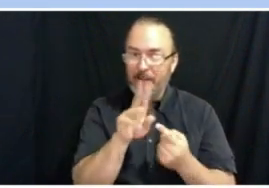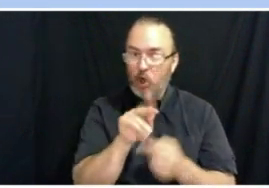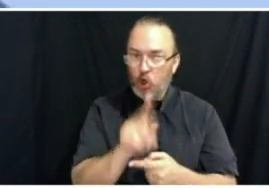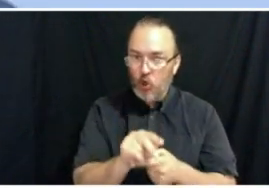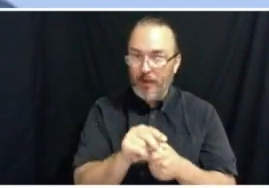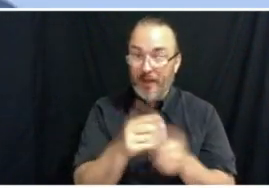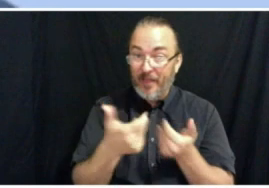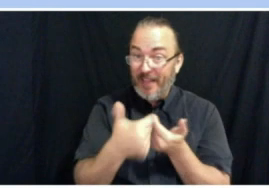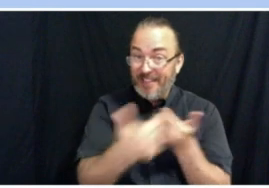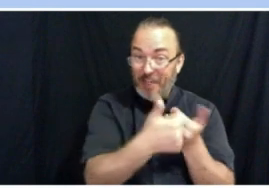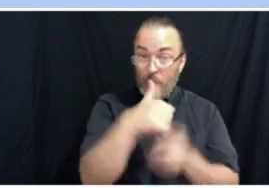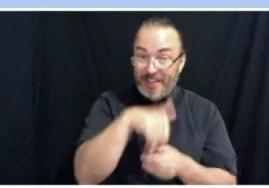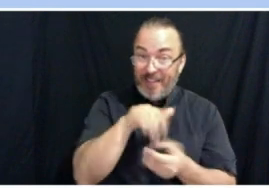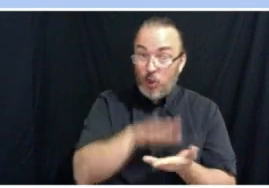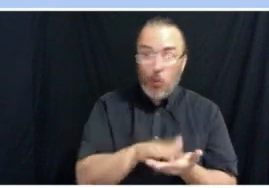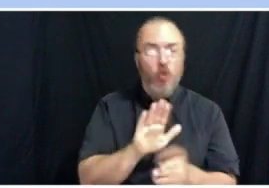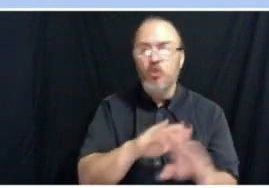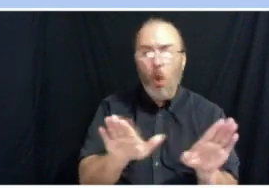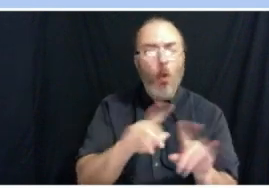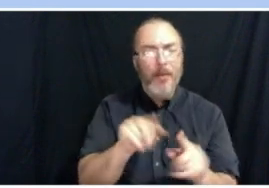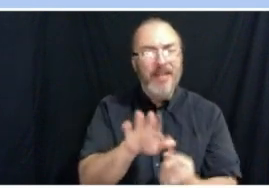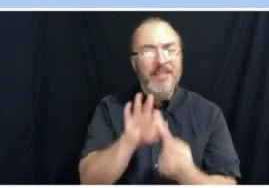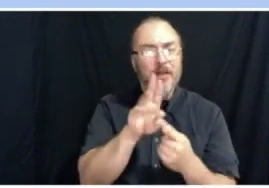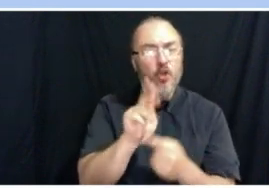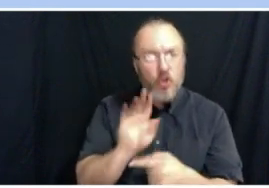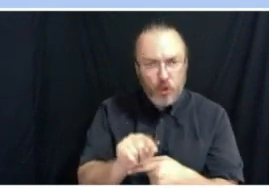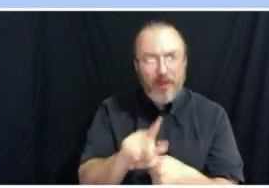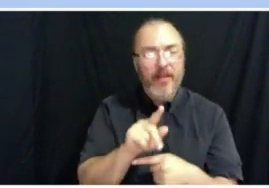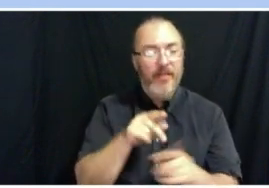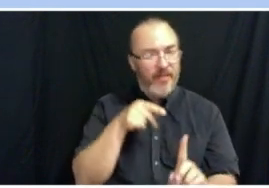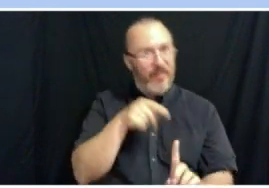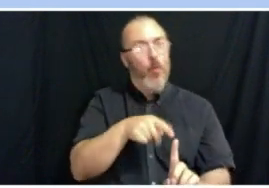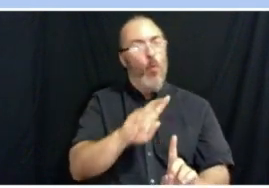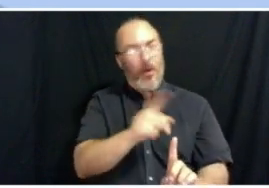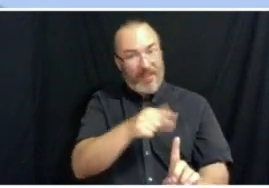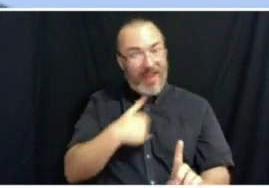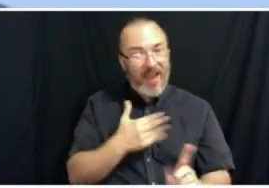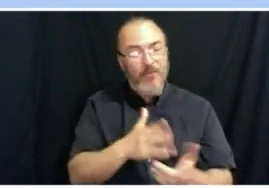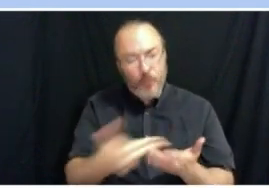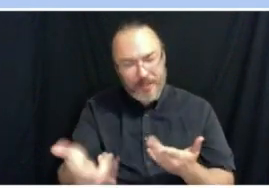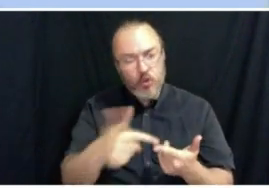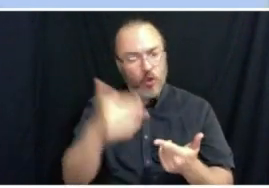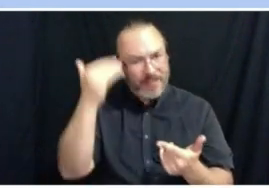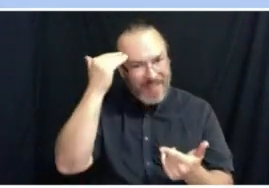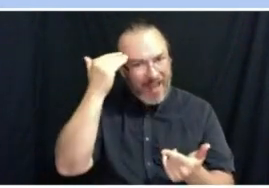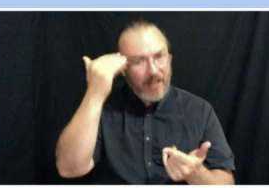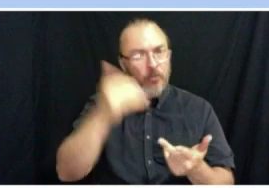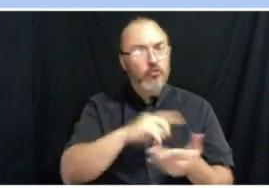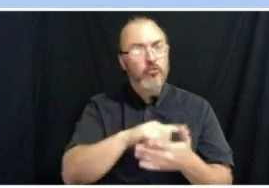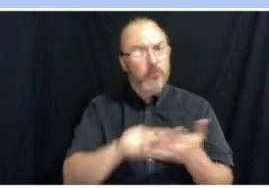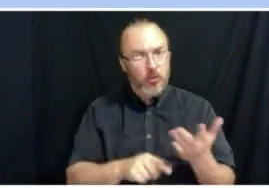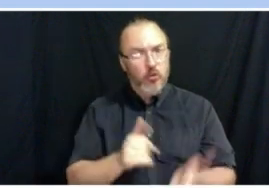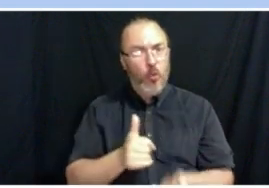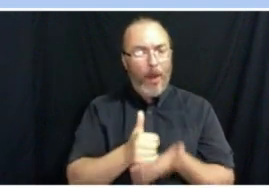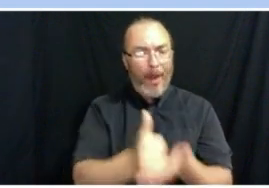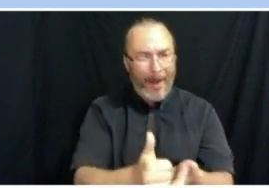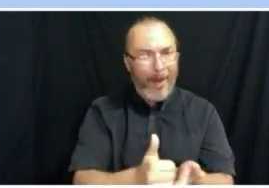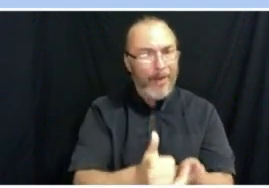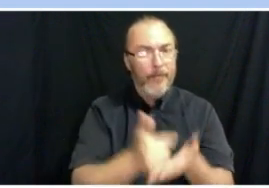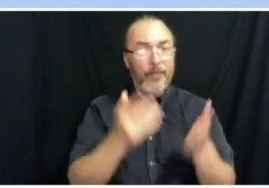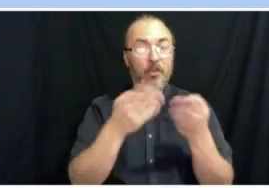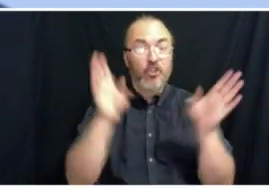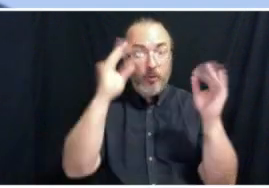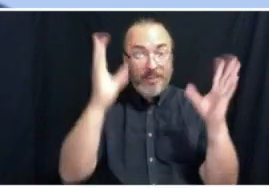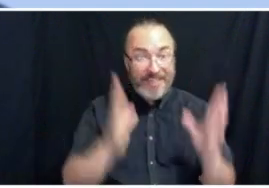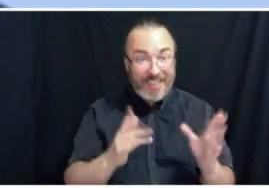school, but it's a special unit that has resources and knowledge that can help the general teachers in the regular classrooms, help them